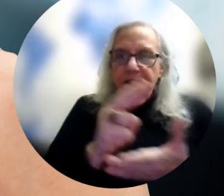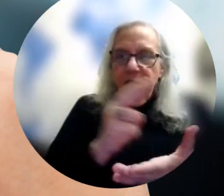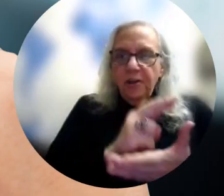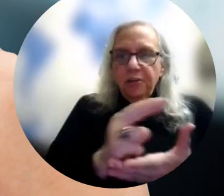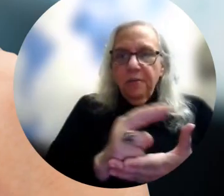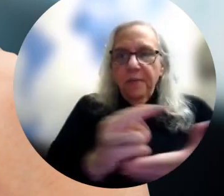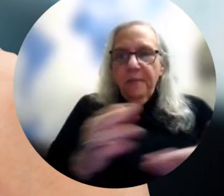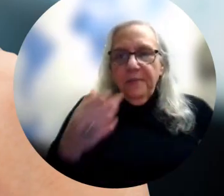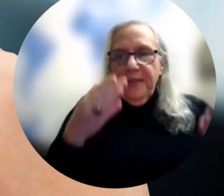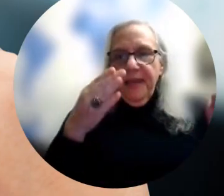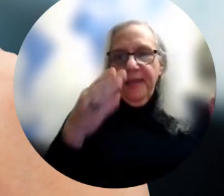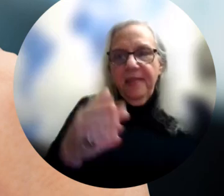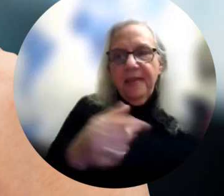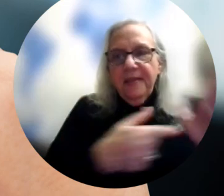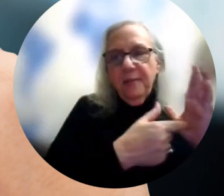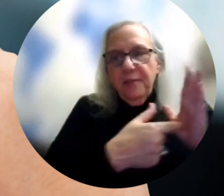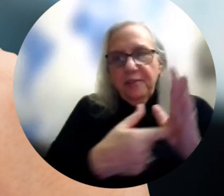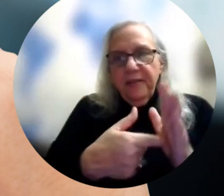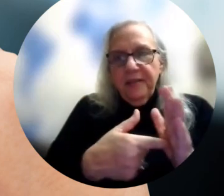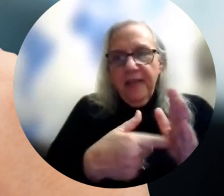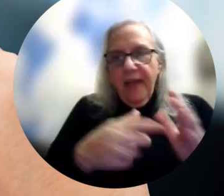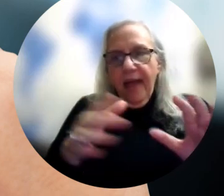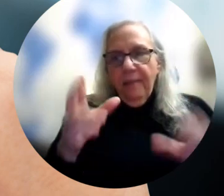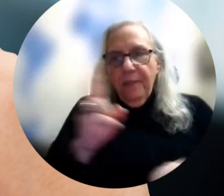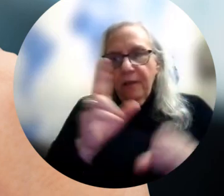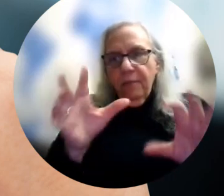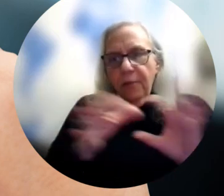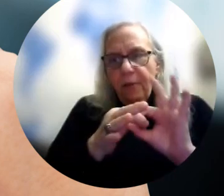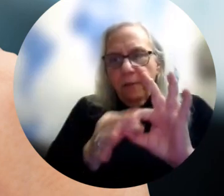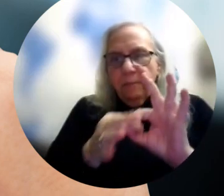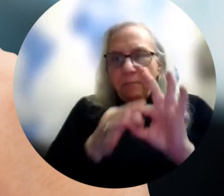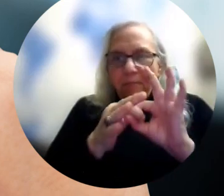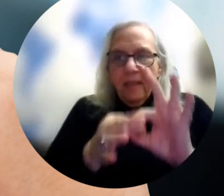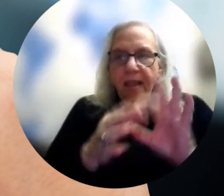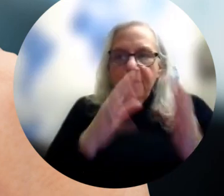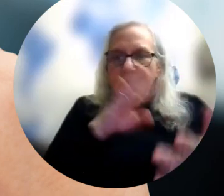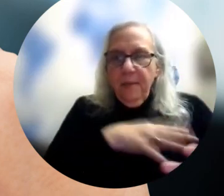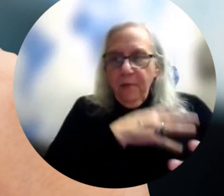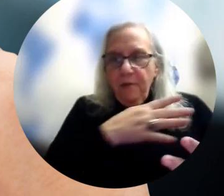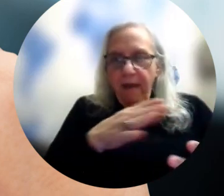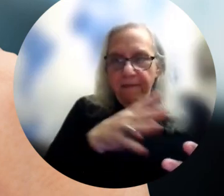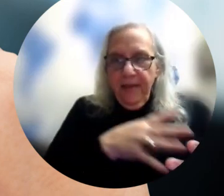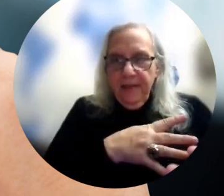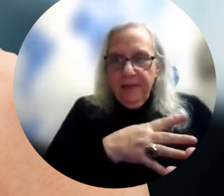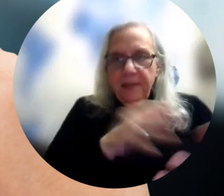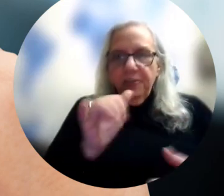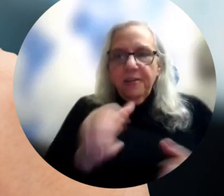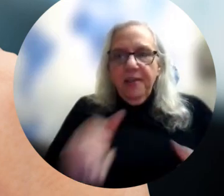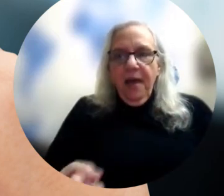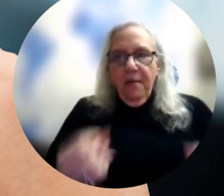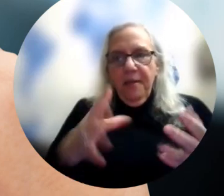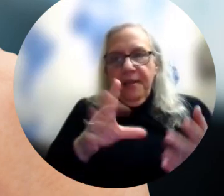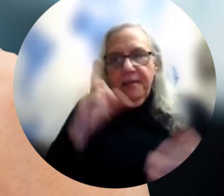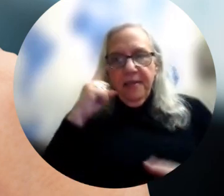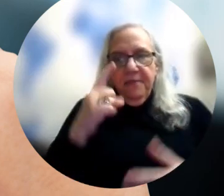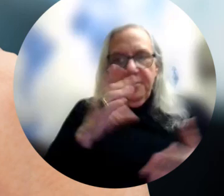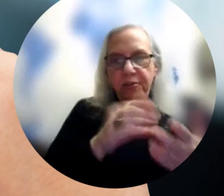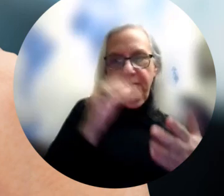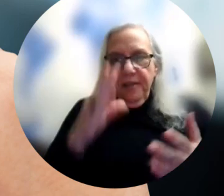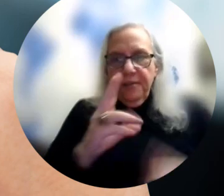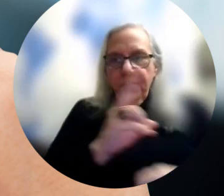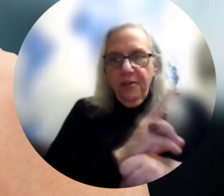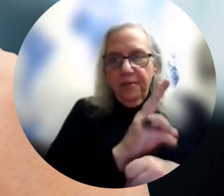Current research will be presented that demonstrates applicable demographics, such as how many